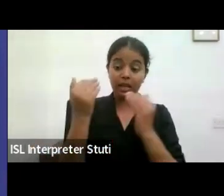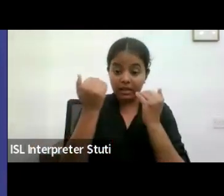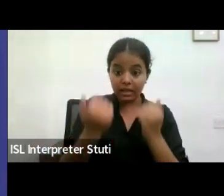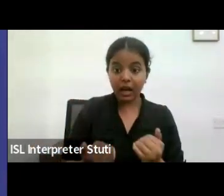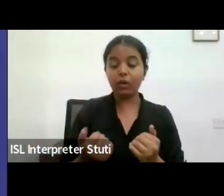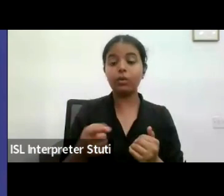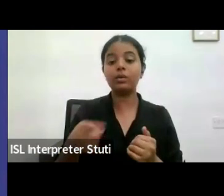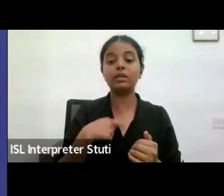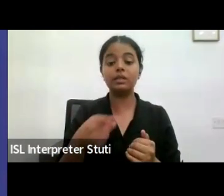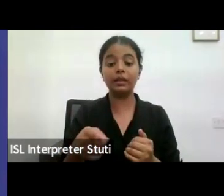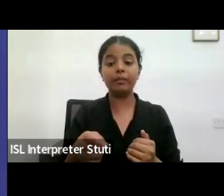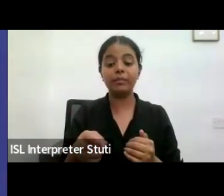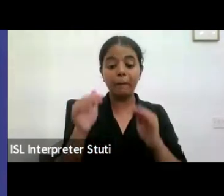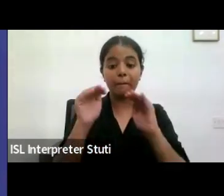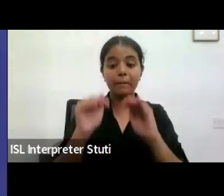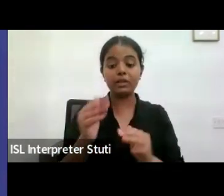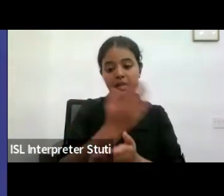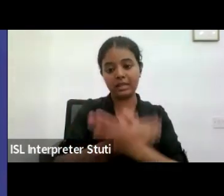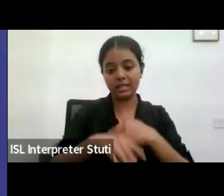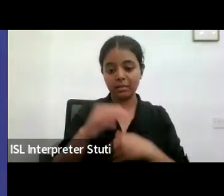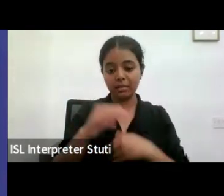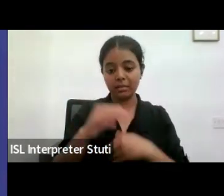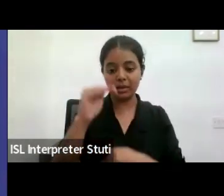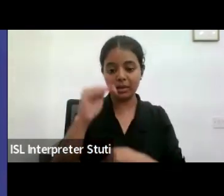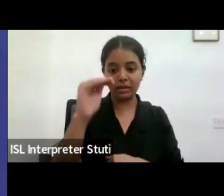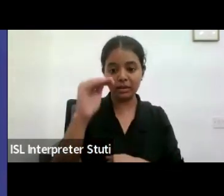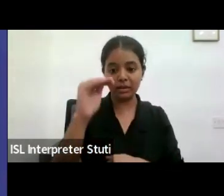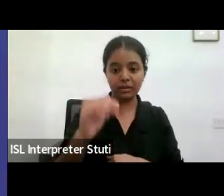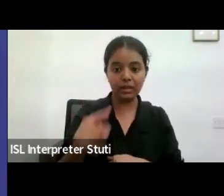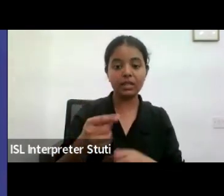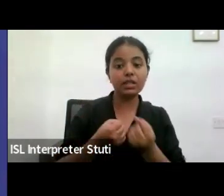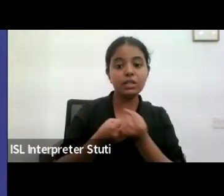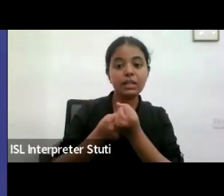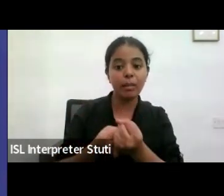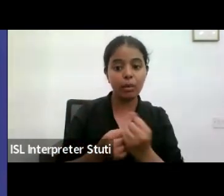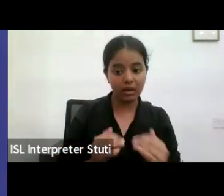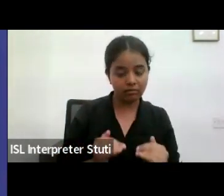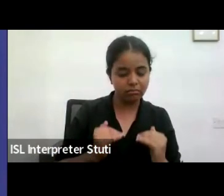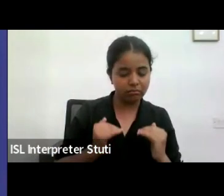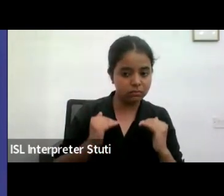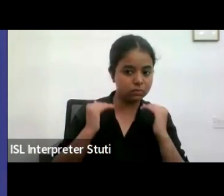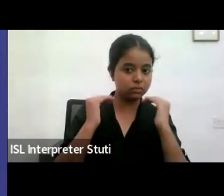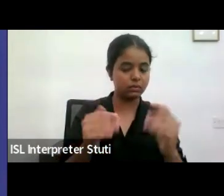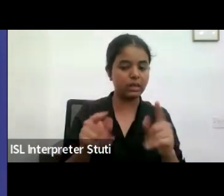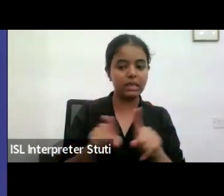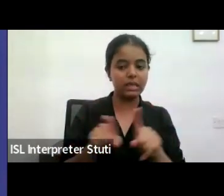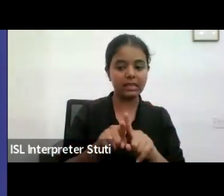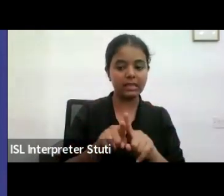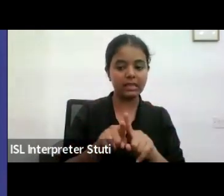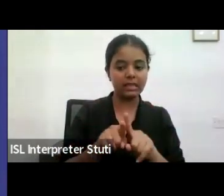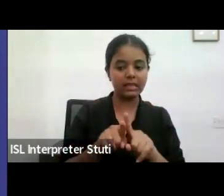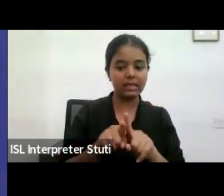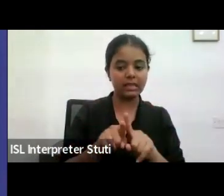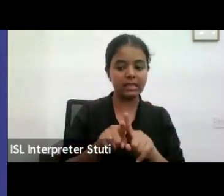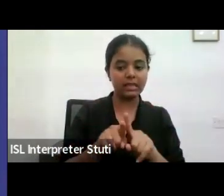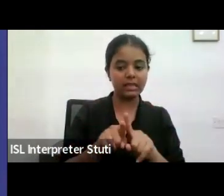high support needs. So this is a child who may need higher supports, and these supports could be many different